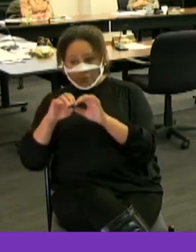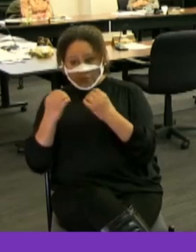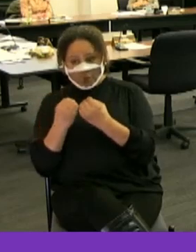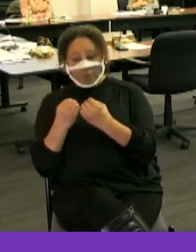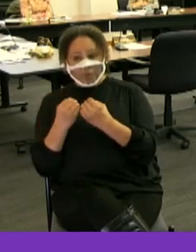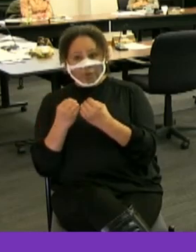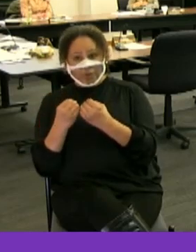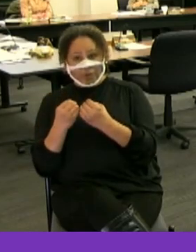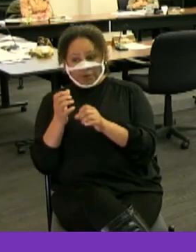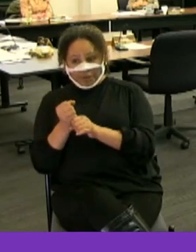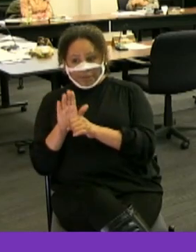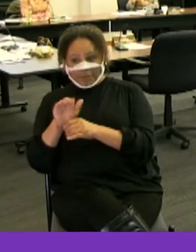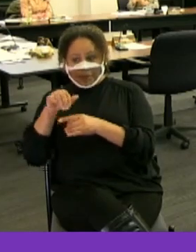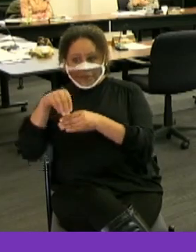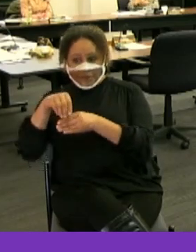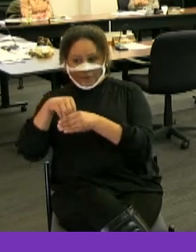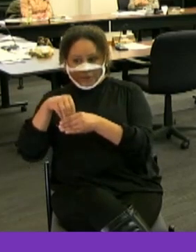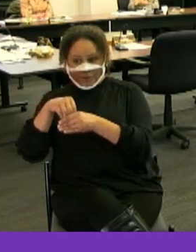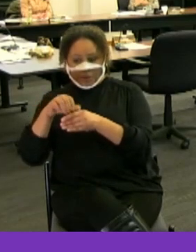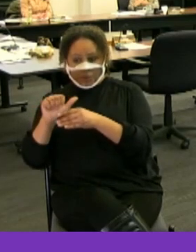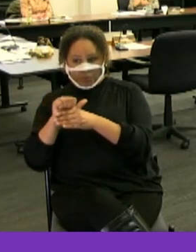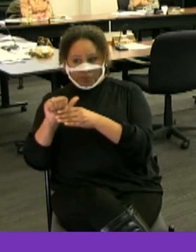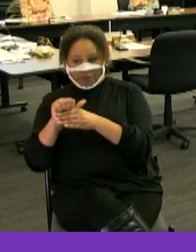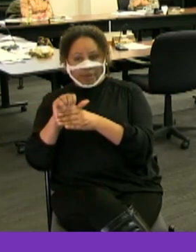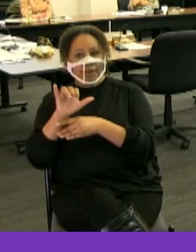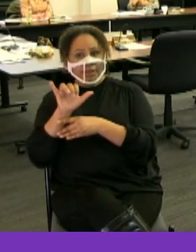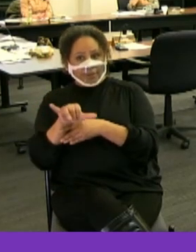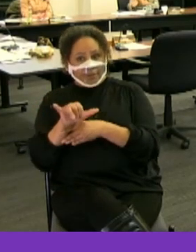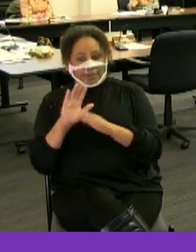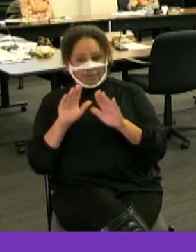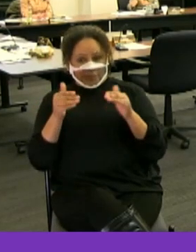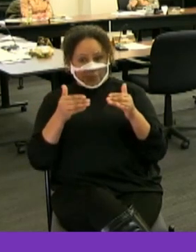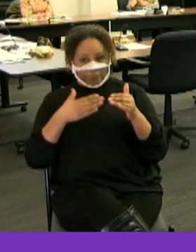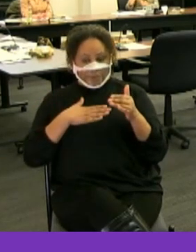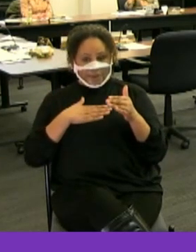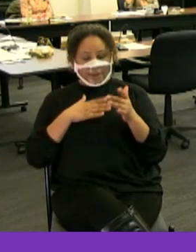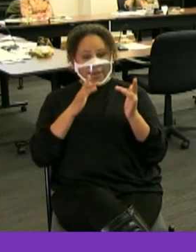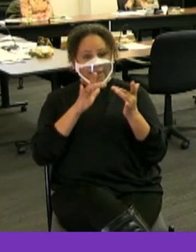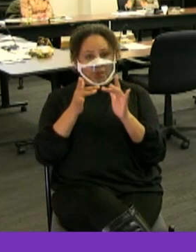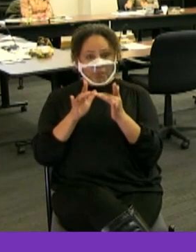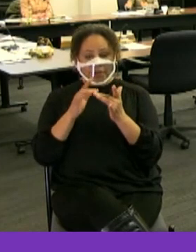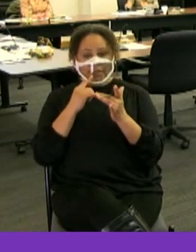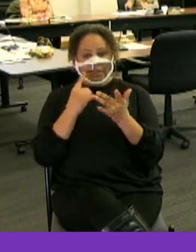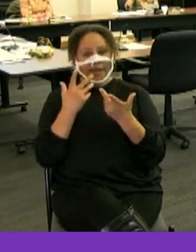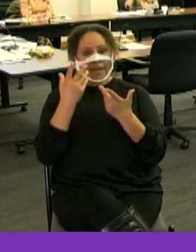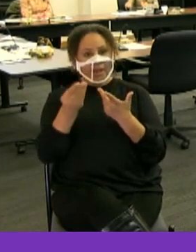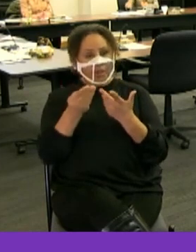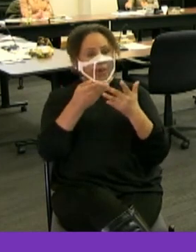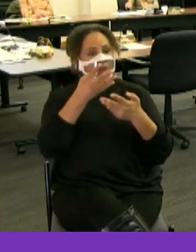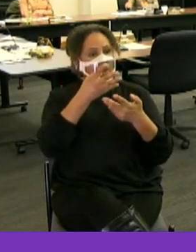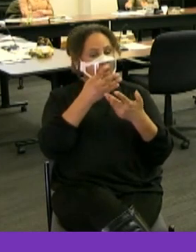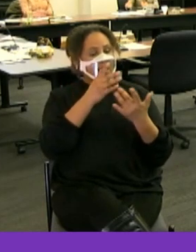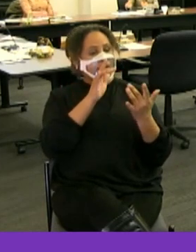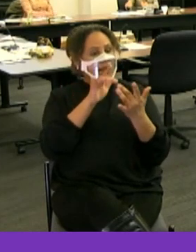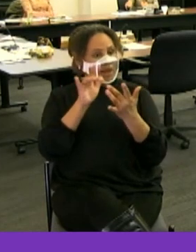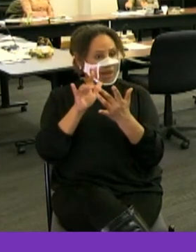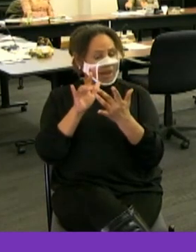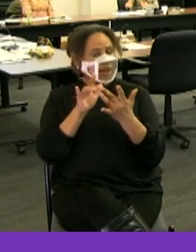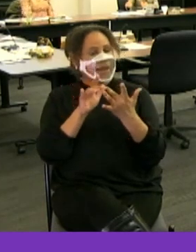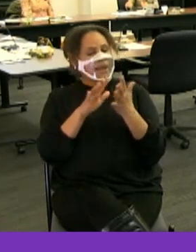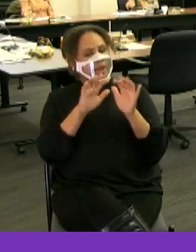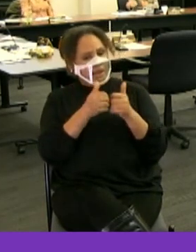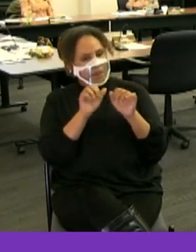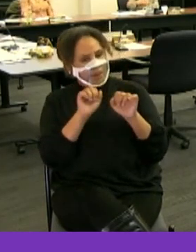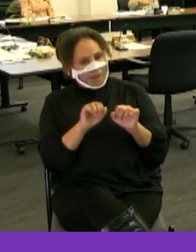organizations are having their own internal training. And that's the purpose of my outreach, going out to them to say, how can JJC provide that training